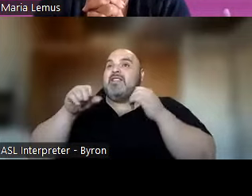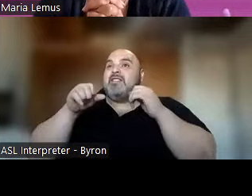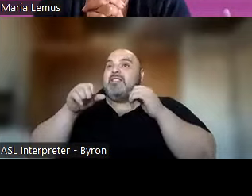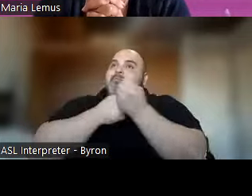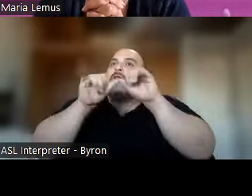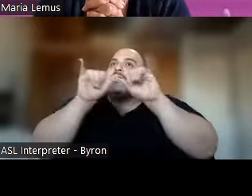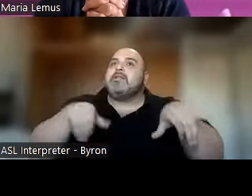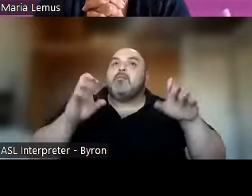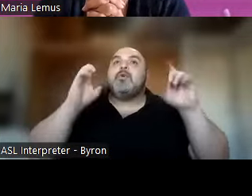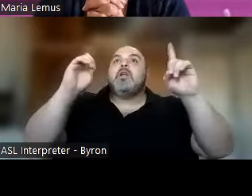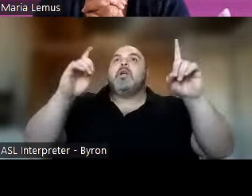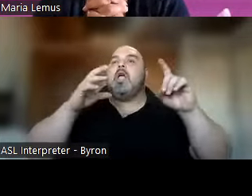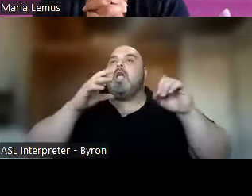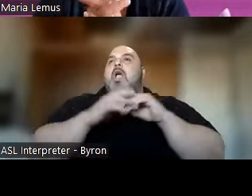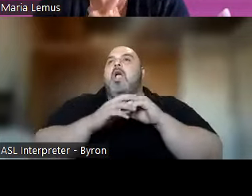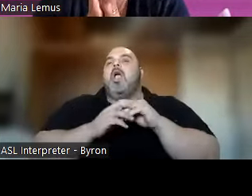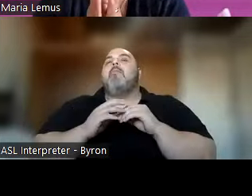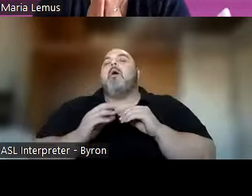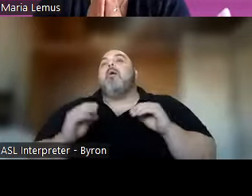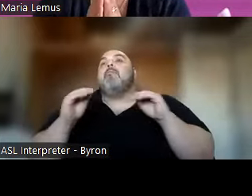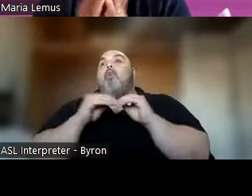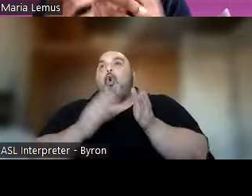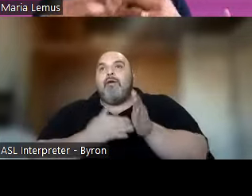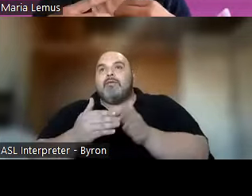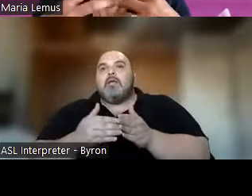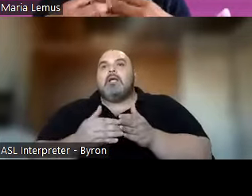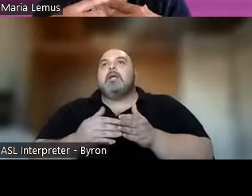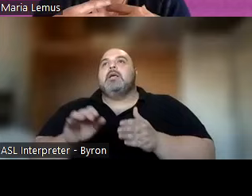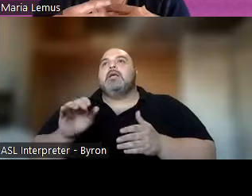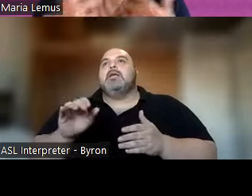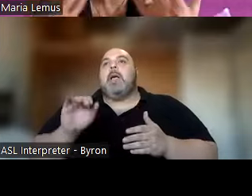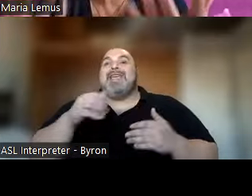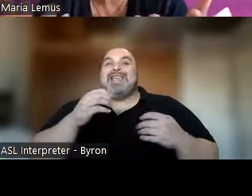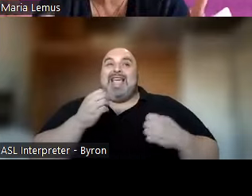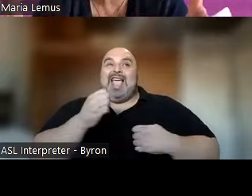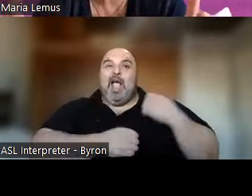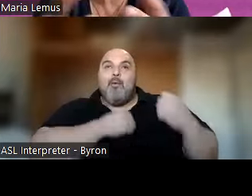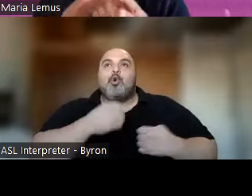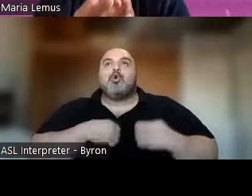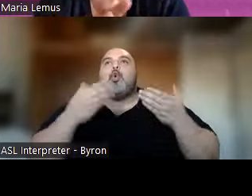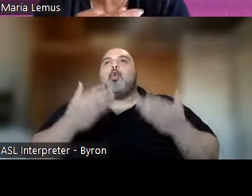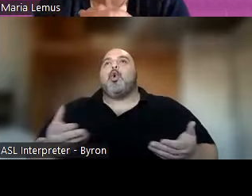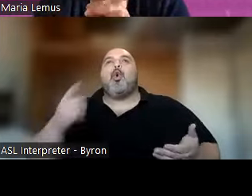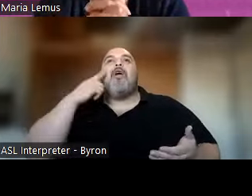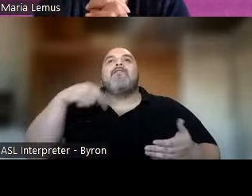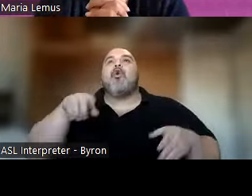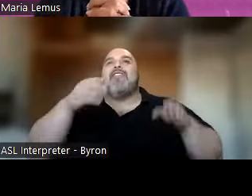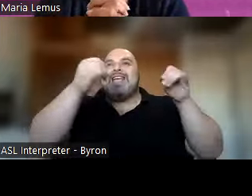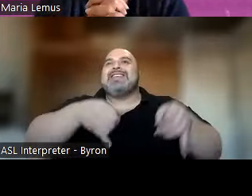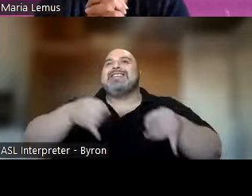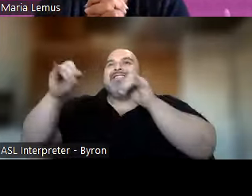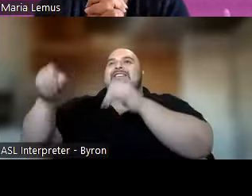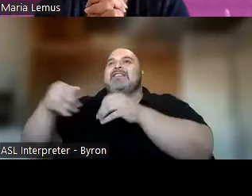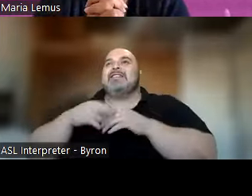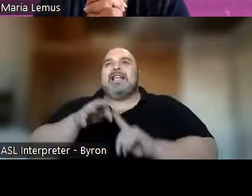but more often be that emotional resource for the individuals, and especially